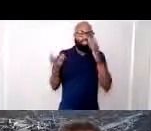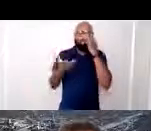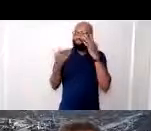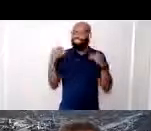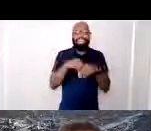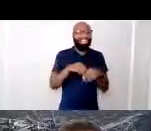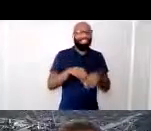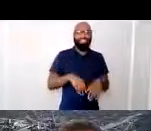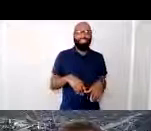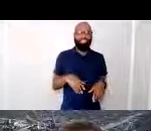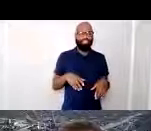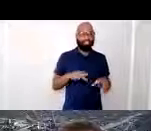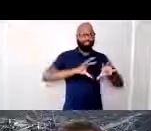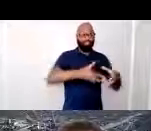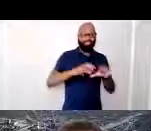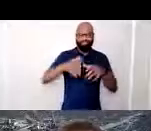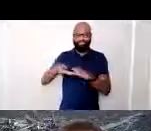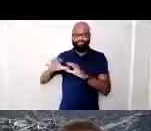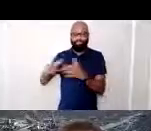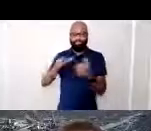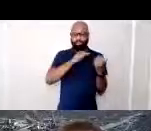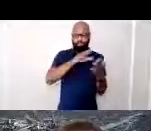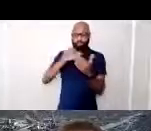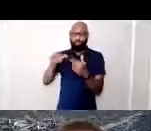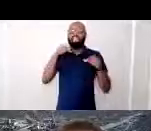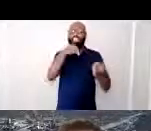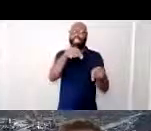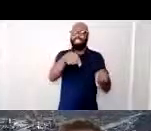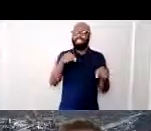ways. So this commission will serve as that